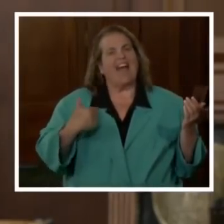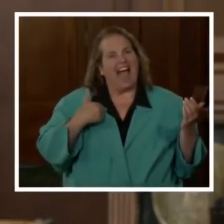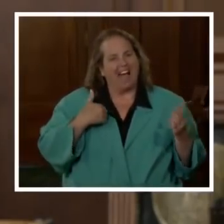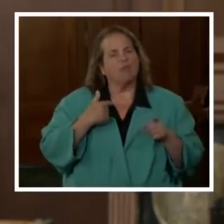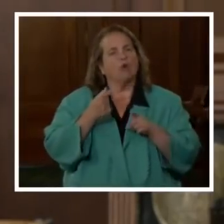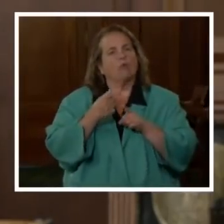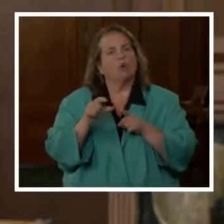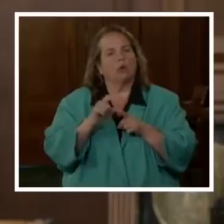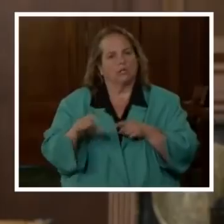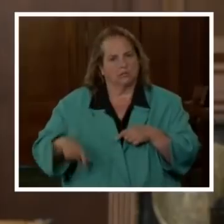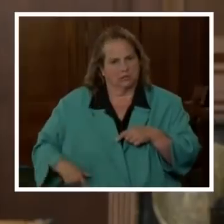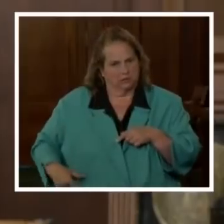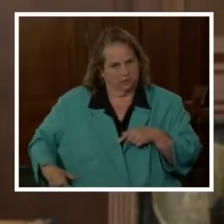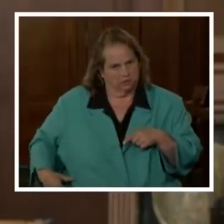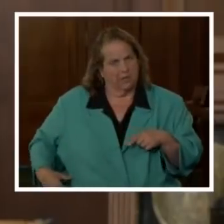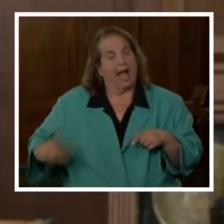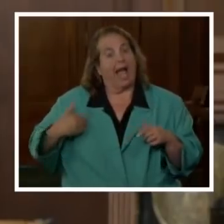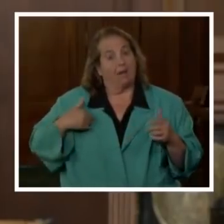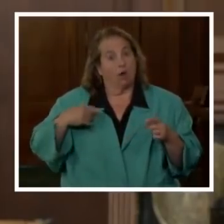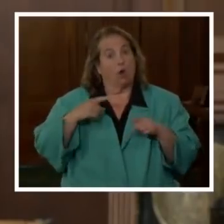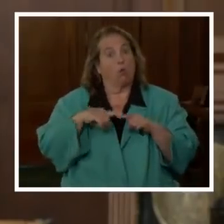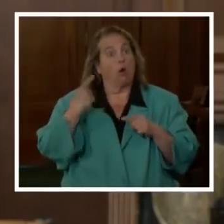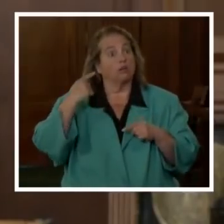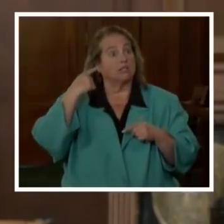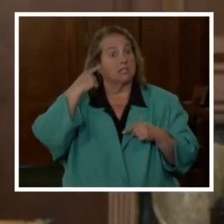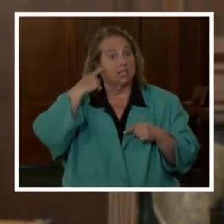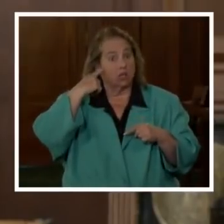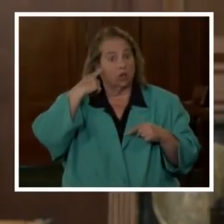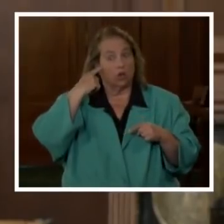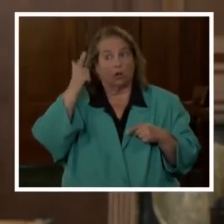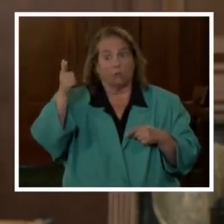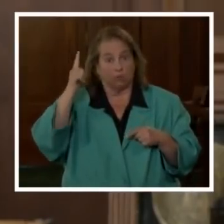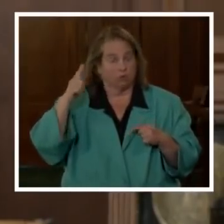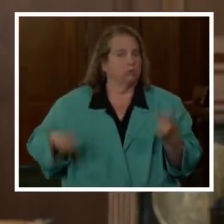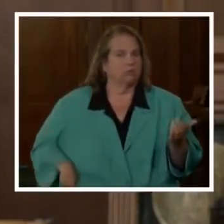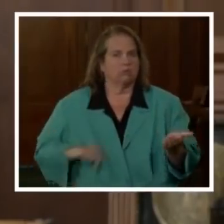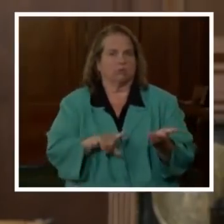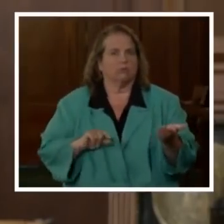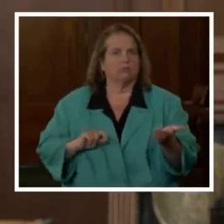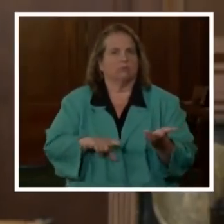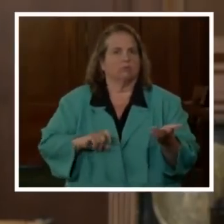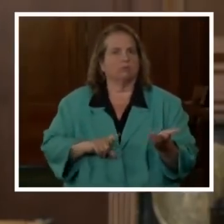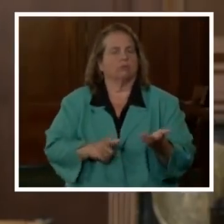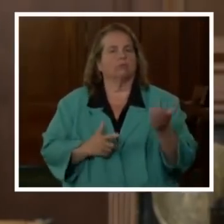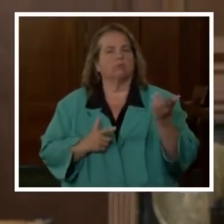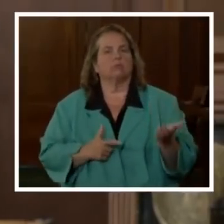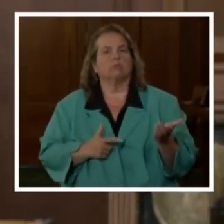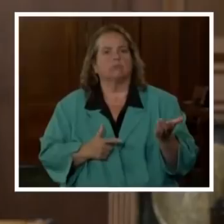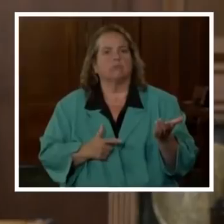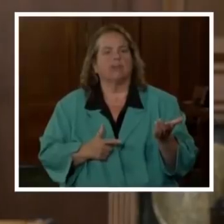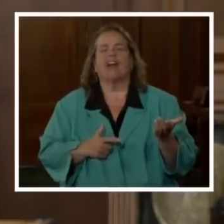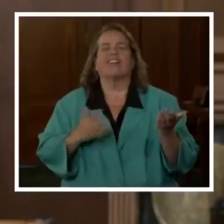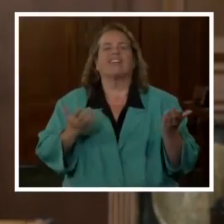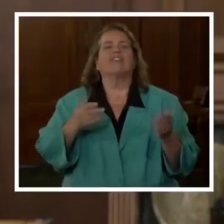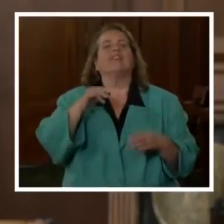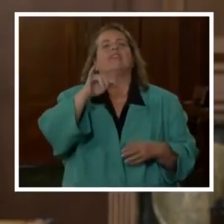if fired upon. And so once fired upon, they load their weapons. And we still,